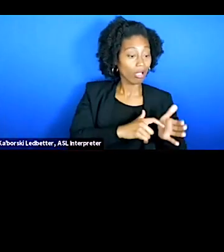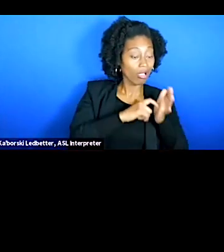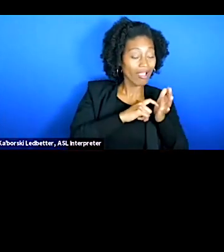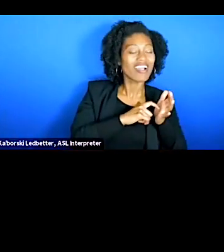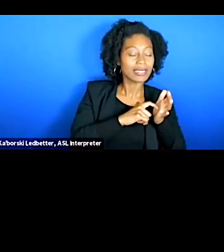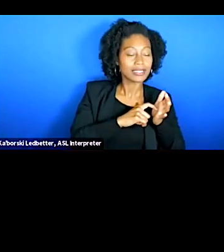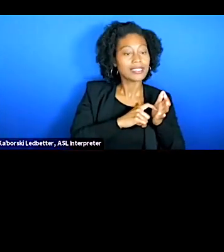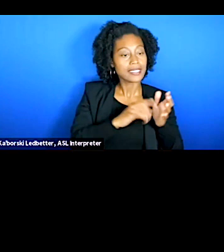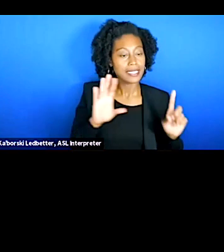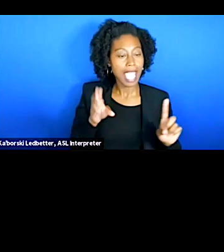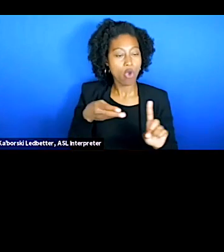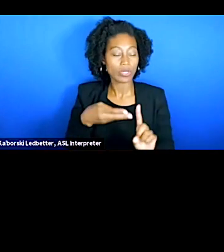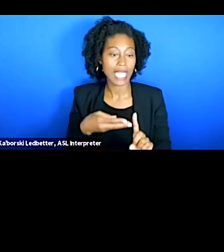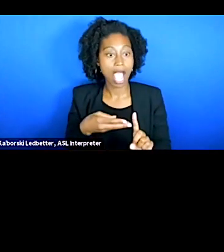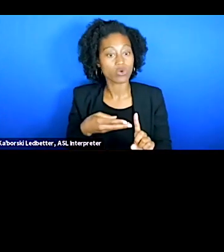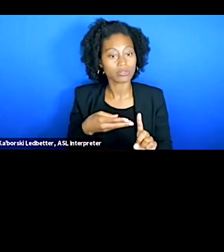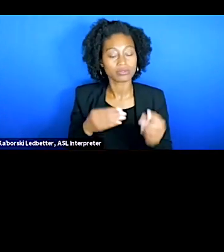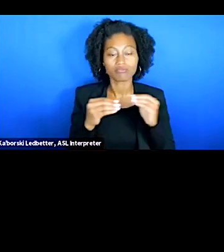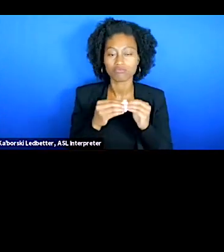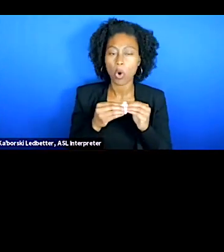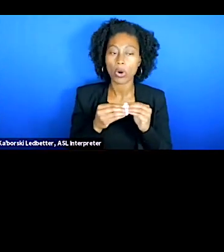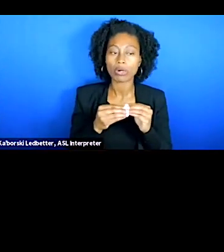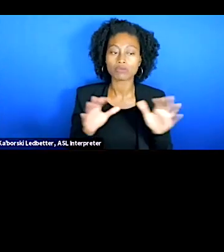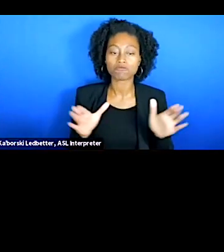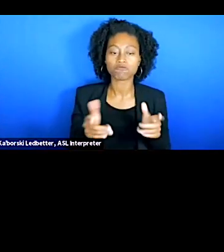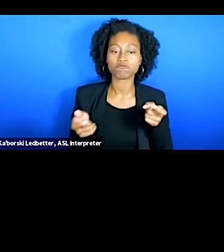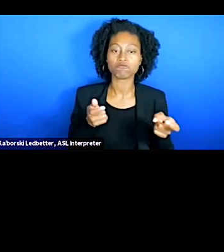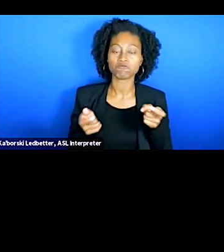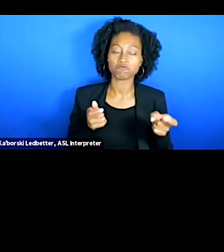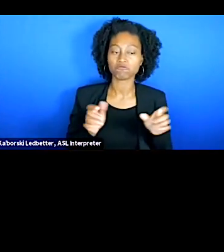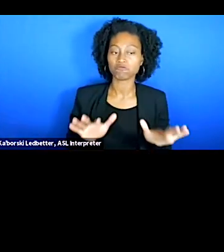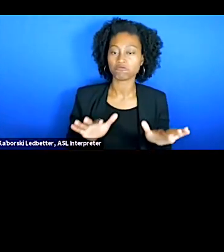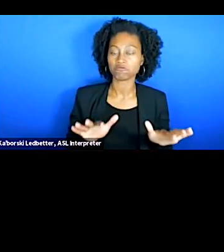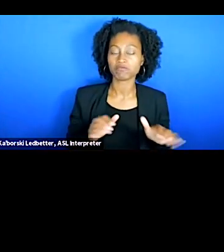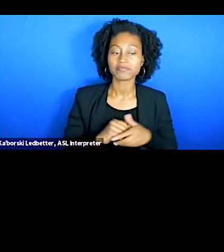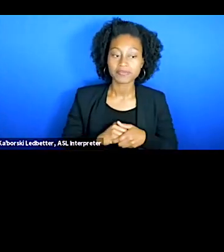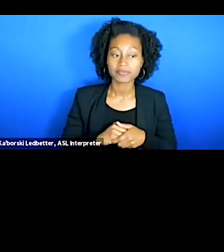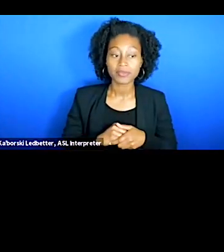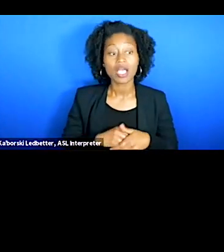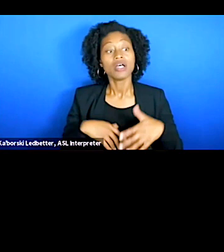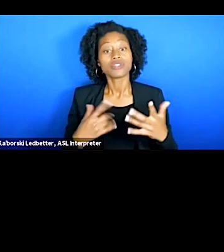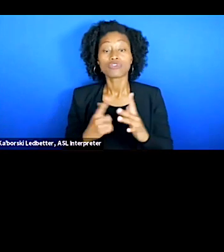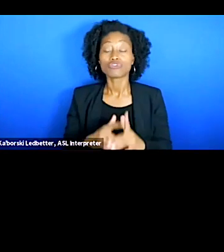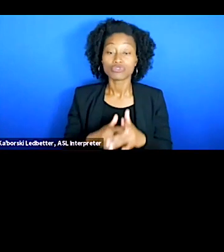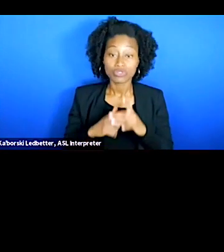The start set will be the basis for the subsequent searches using